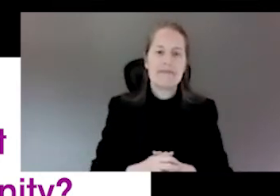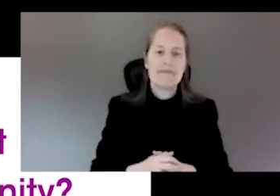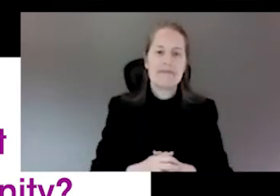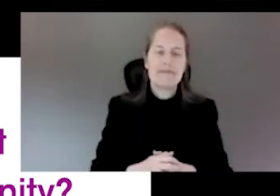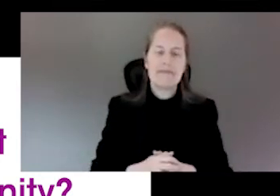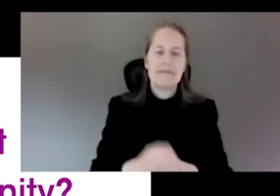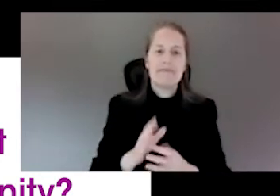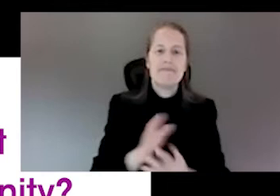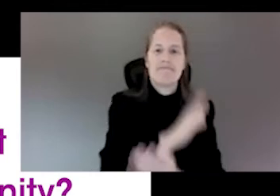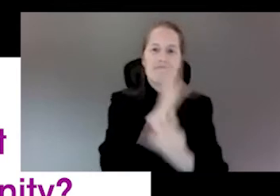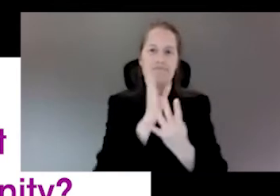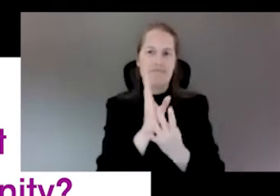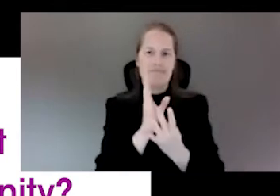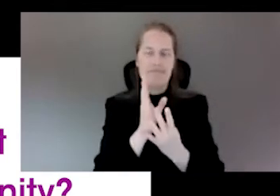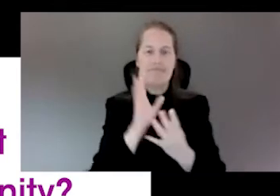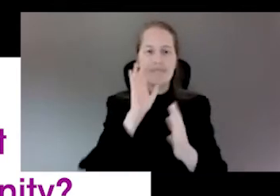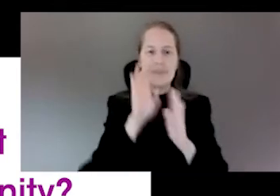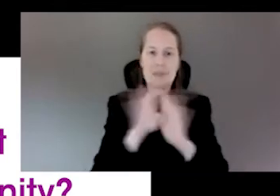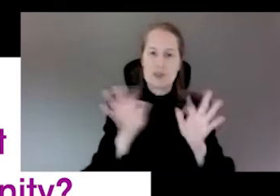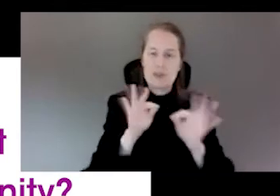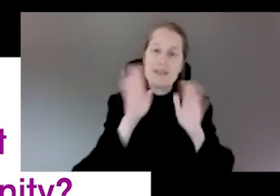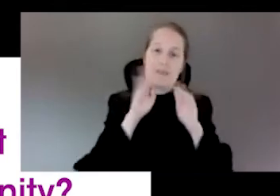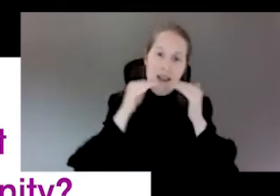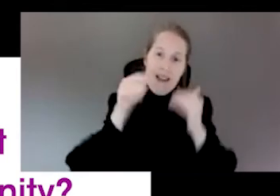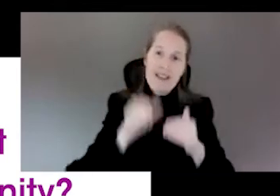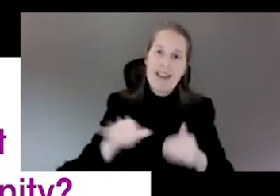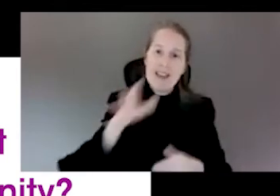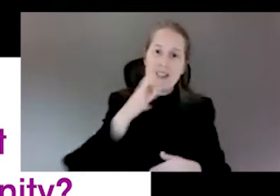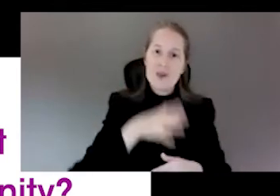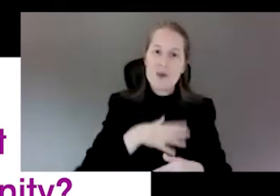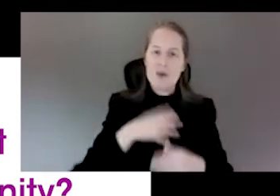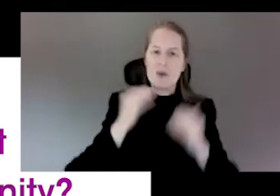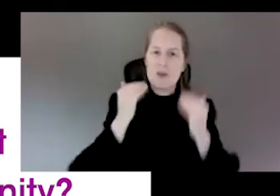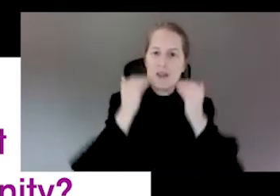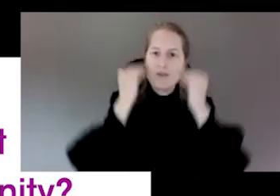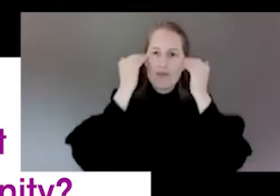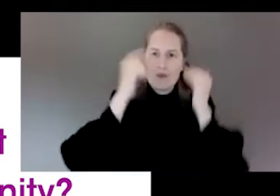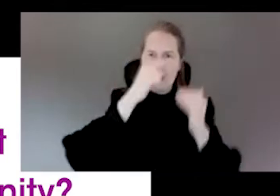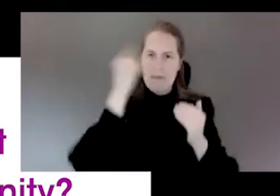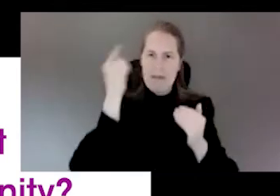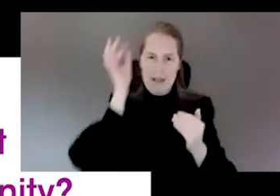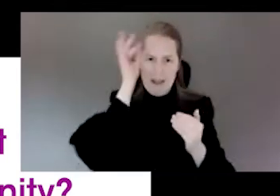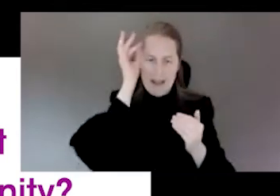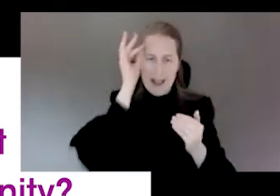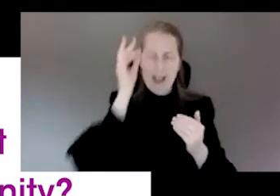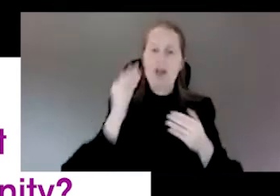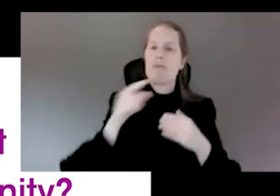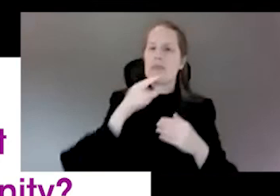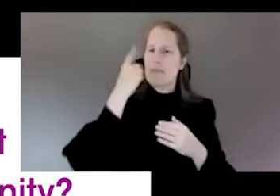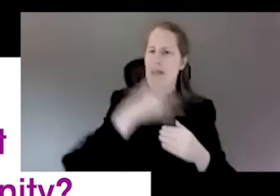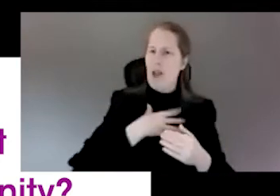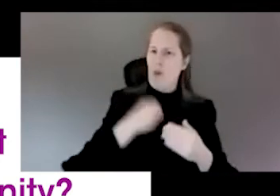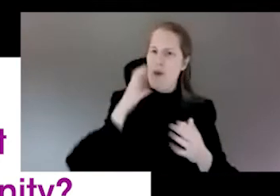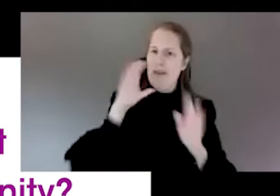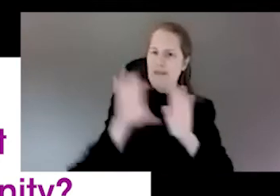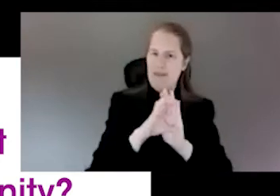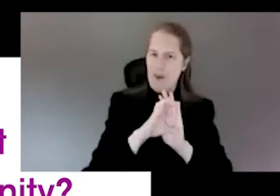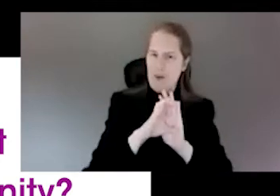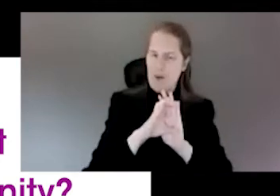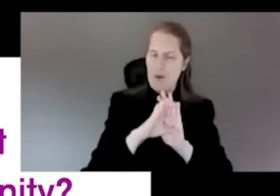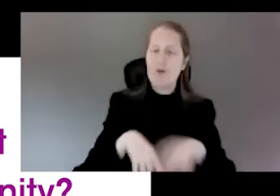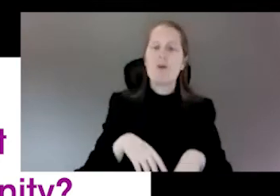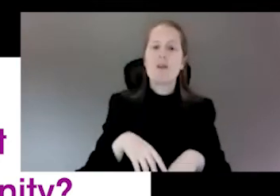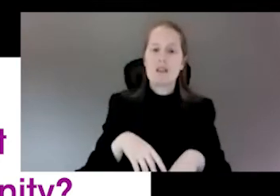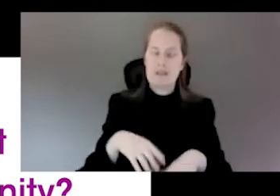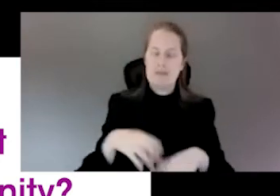Visual description: smiling Asian woman with short black hair. Photo is in black and white. She is wearing a gray